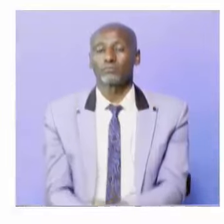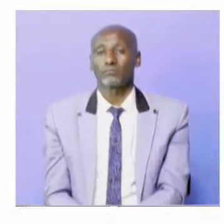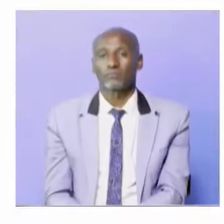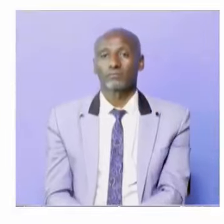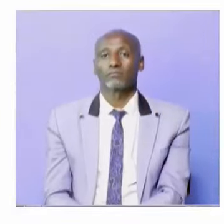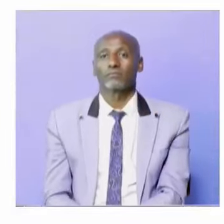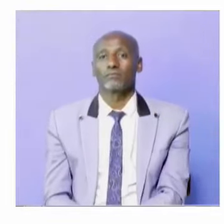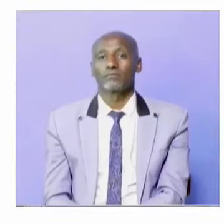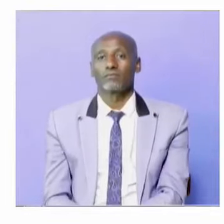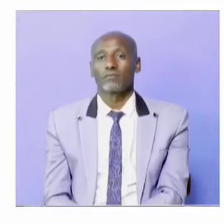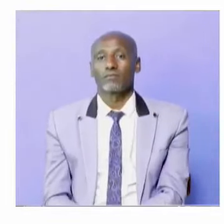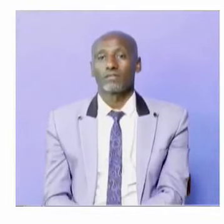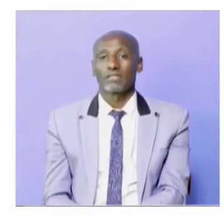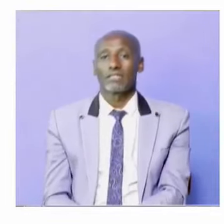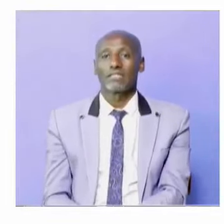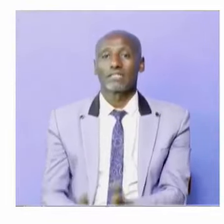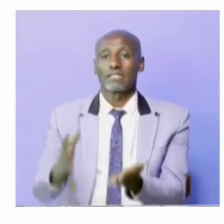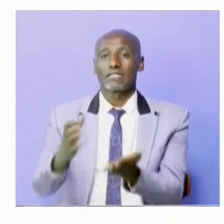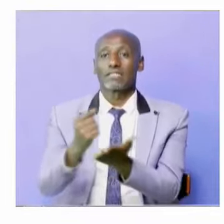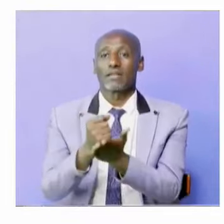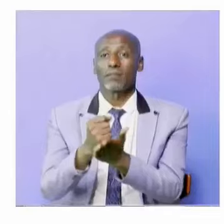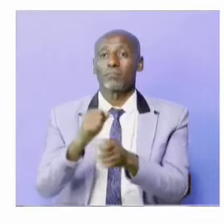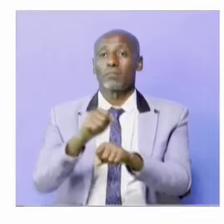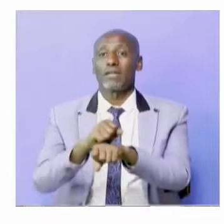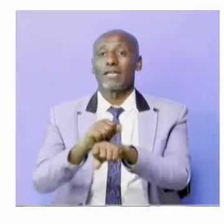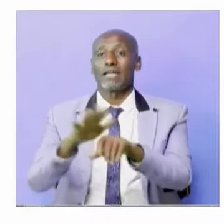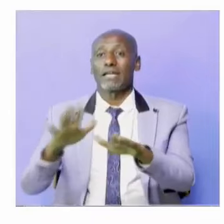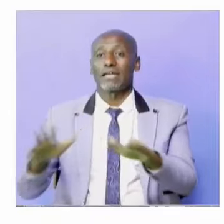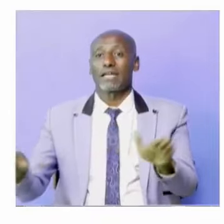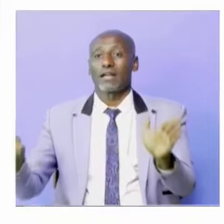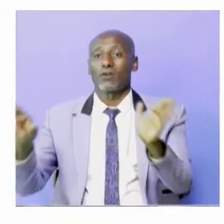Let's have some ground rules.